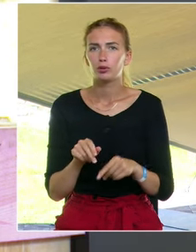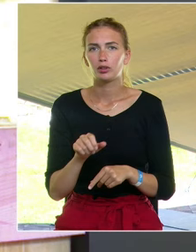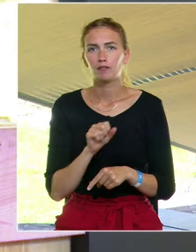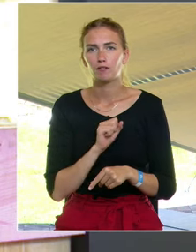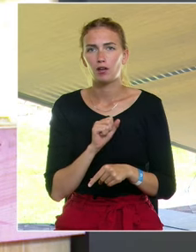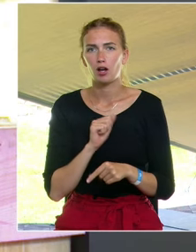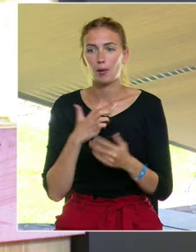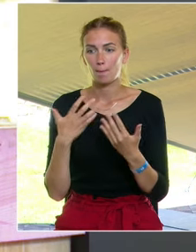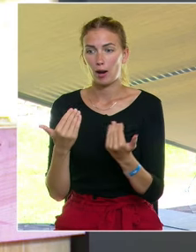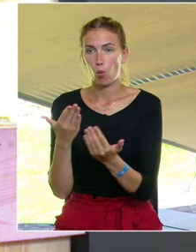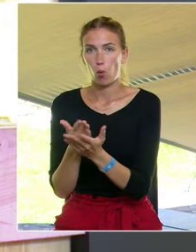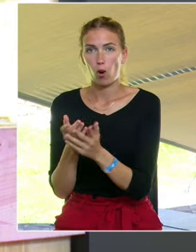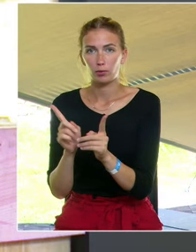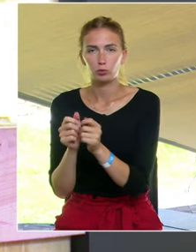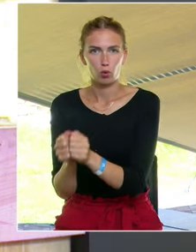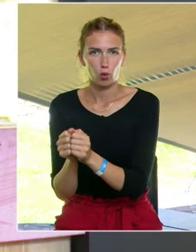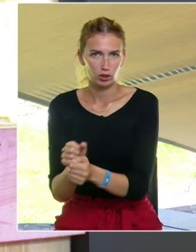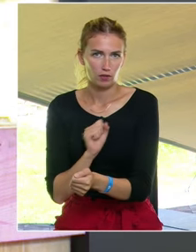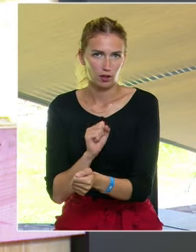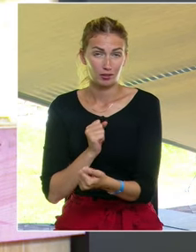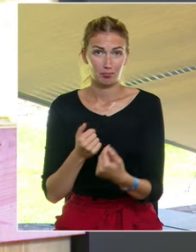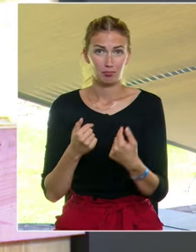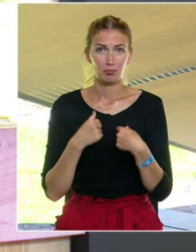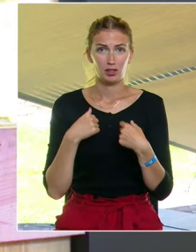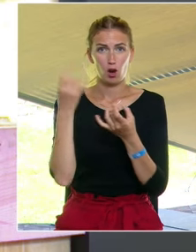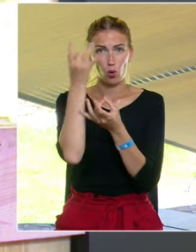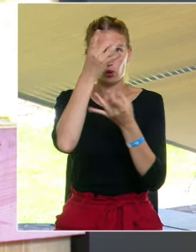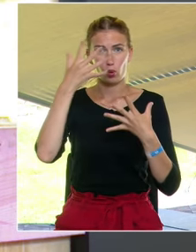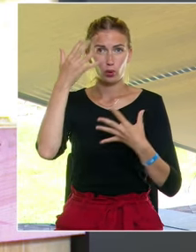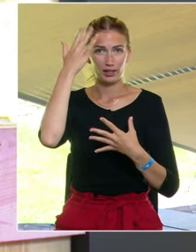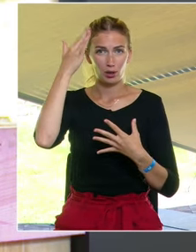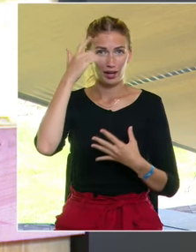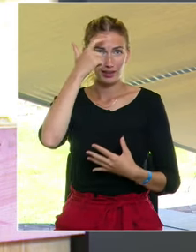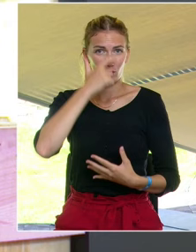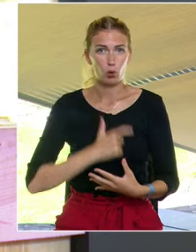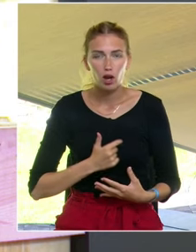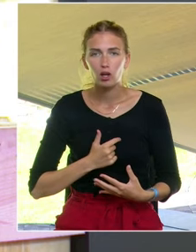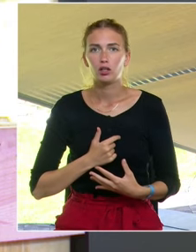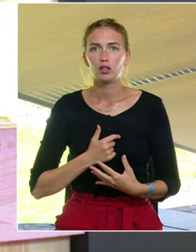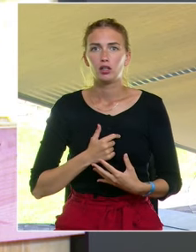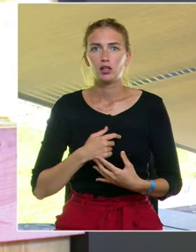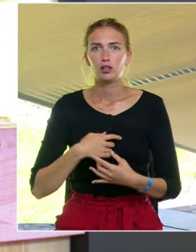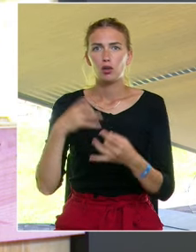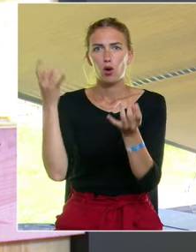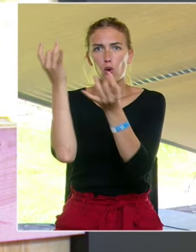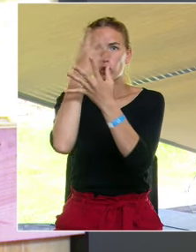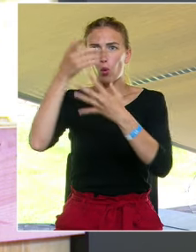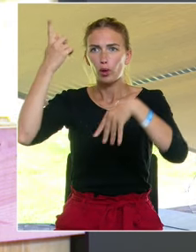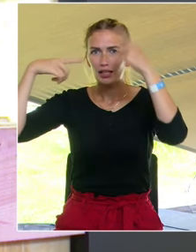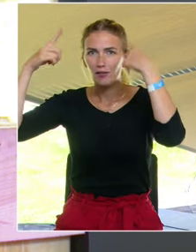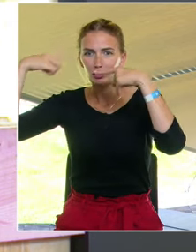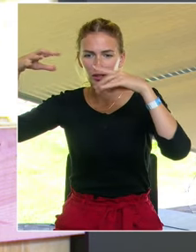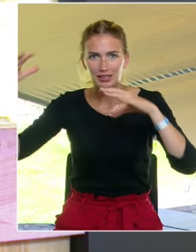what we have. And I, as a kind of cultural theorist, you know, all innovation and culture somehow are based and related to the